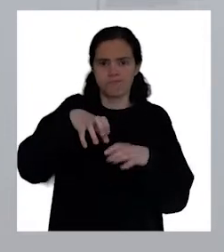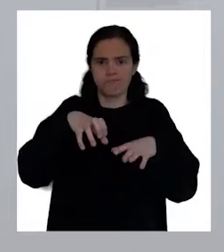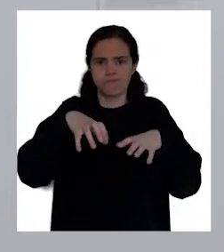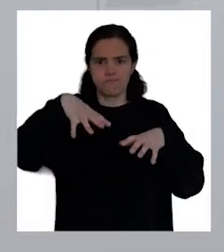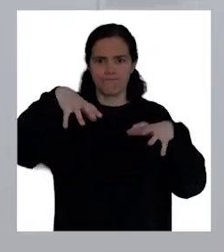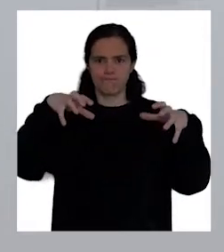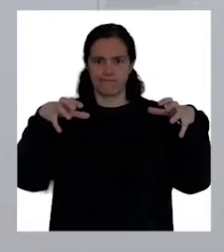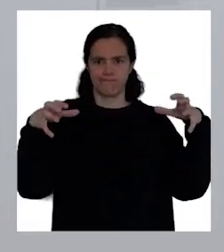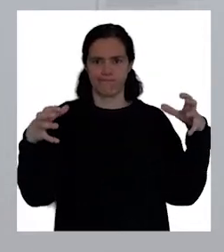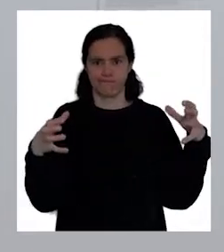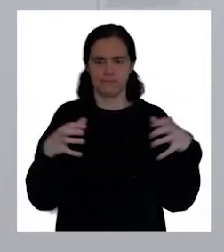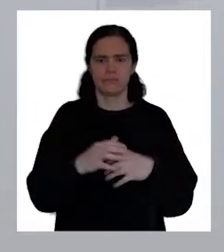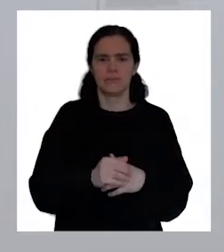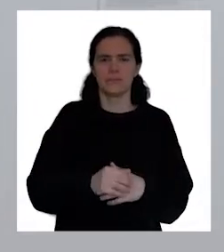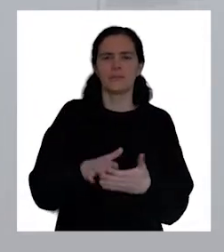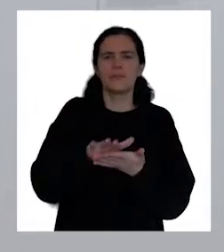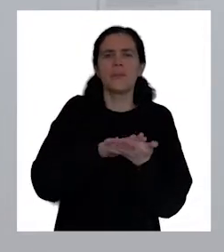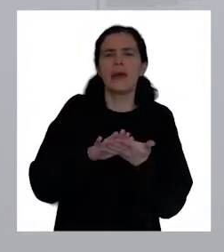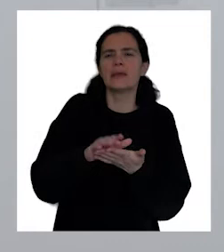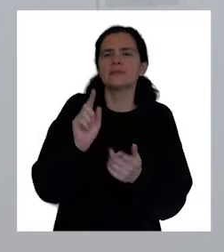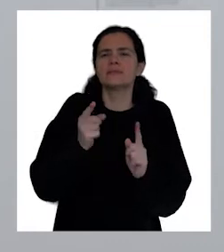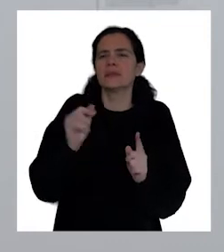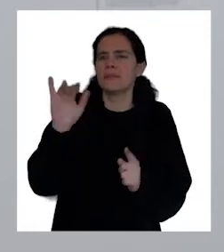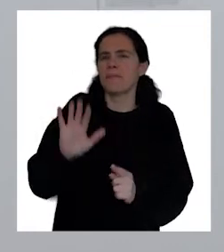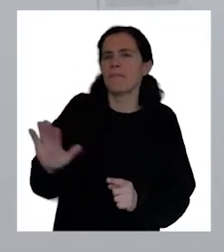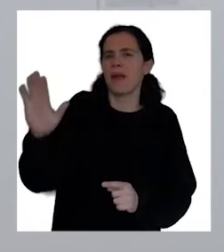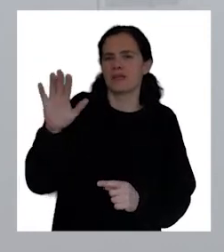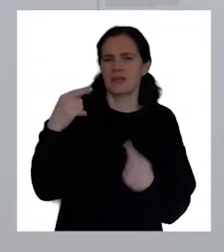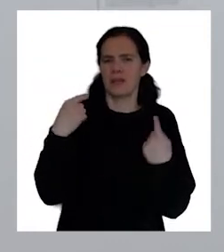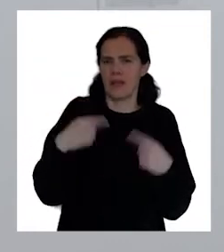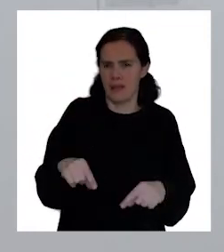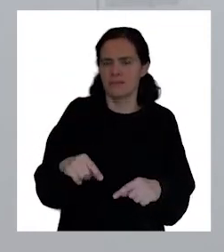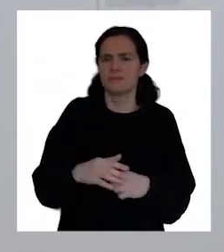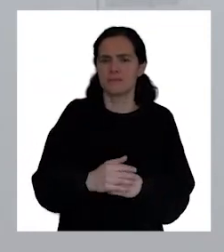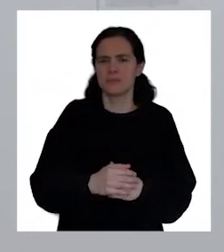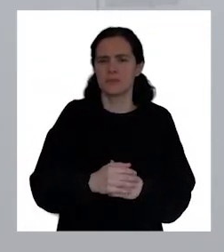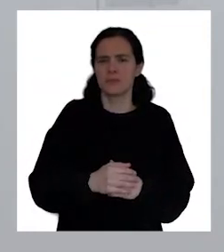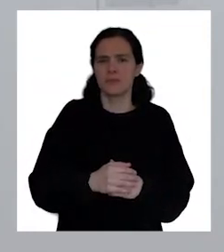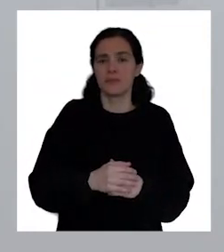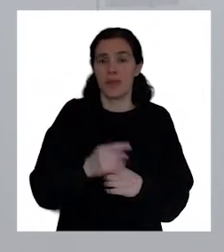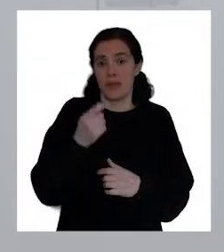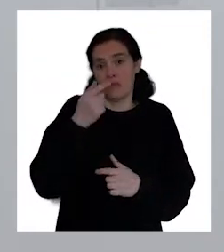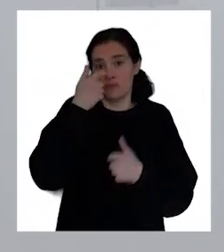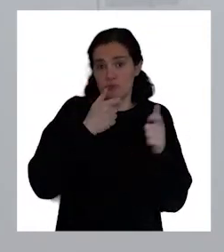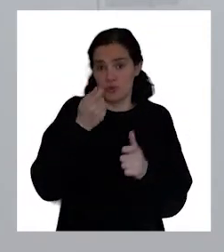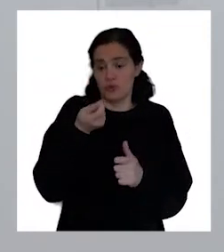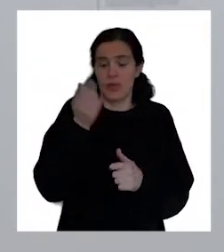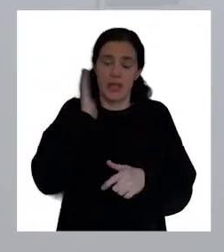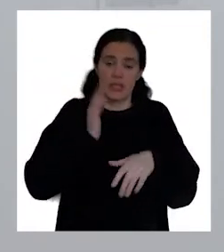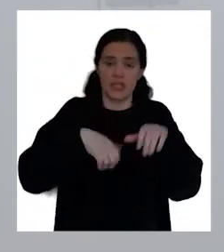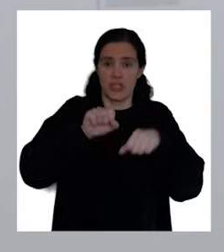vacuum-generated relief based on the image of an